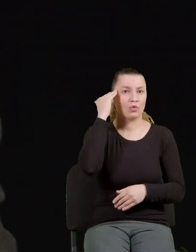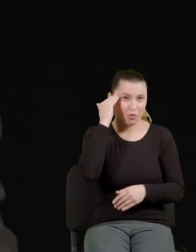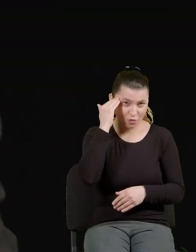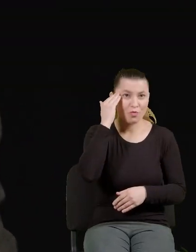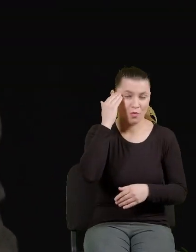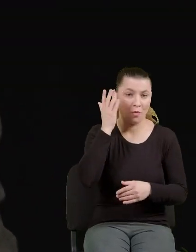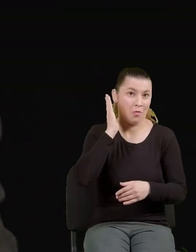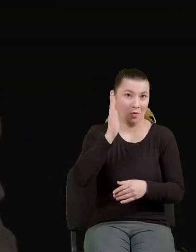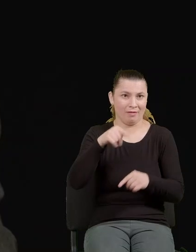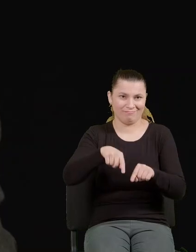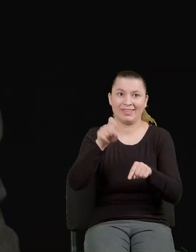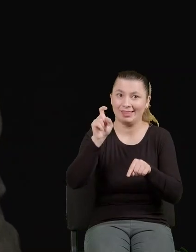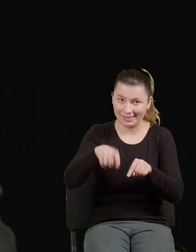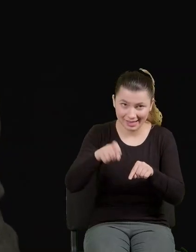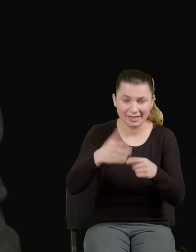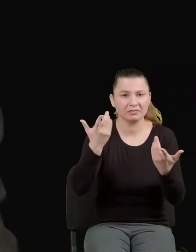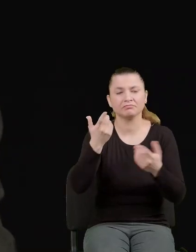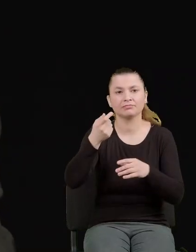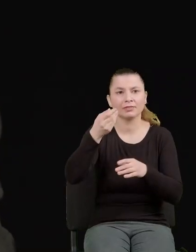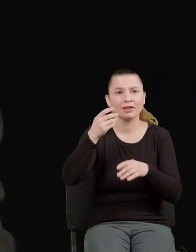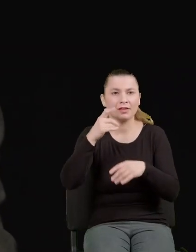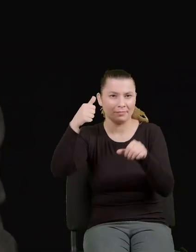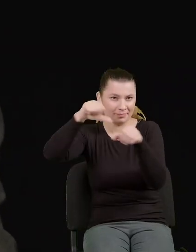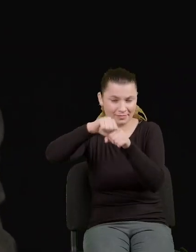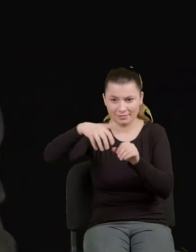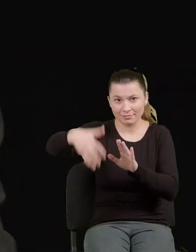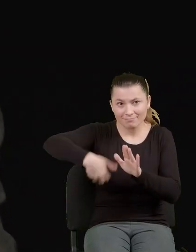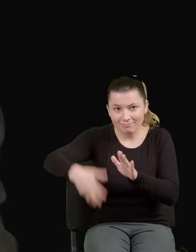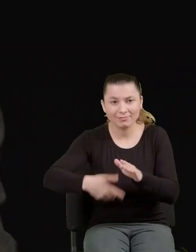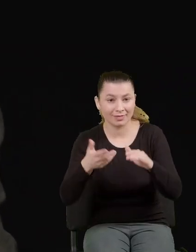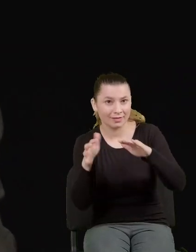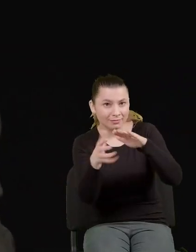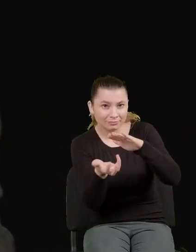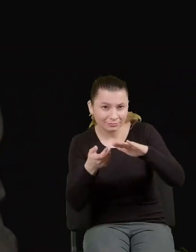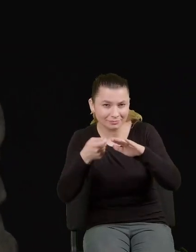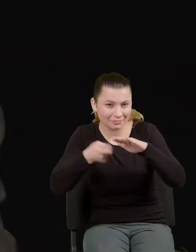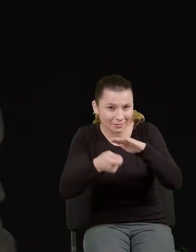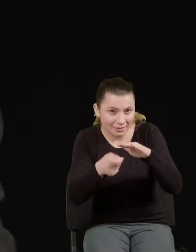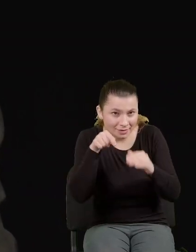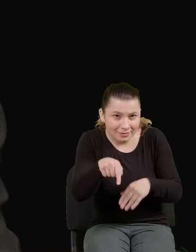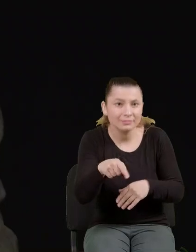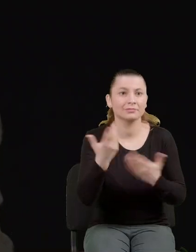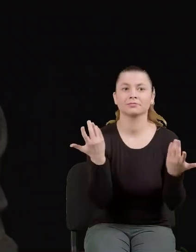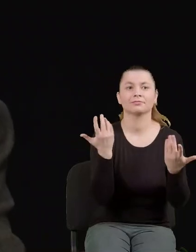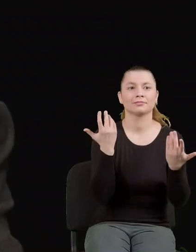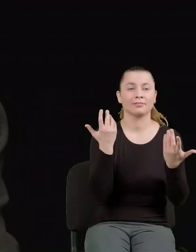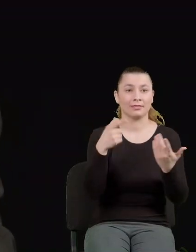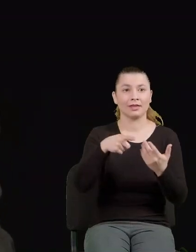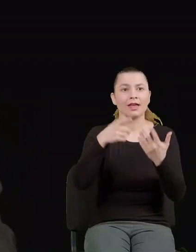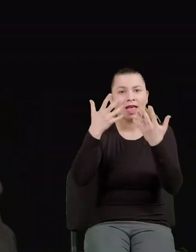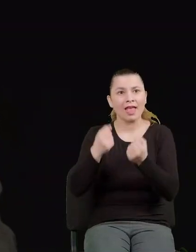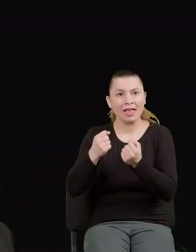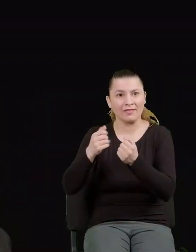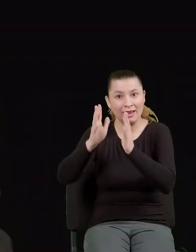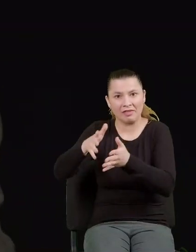terms of eligibility? Because of course, if we say we don't finance fossil fuels, let's say, or assets related to fossil